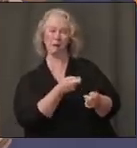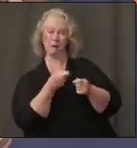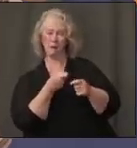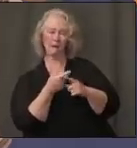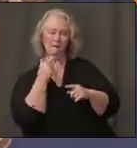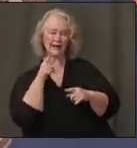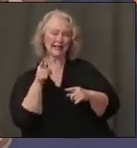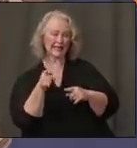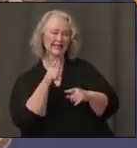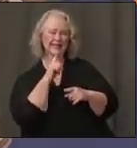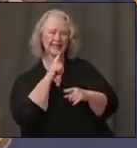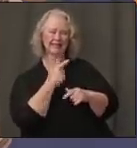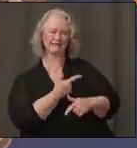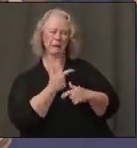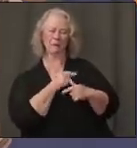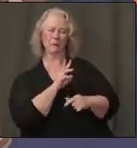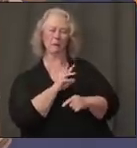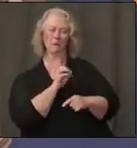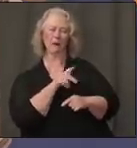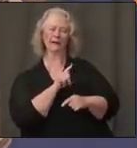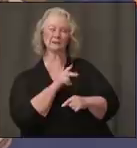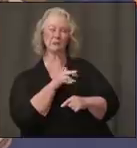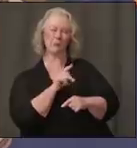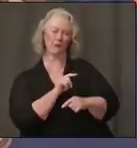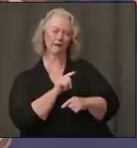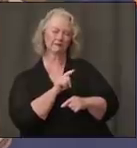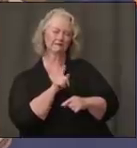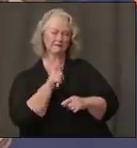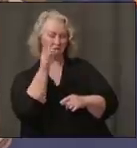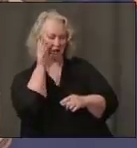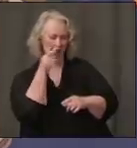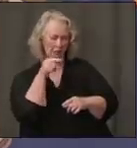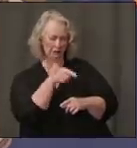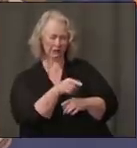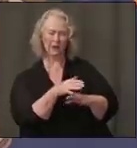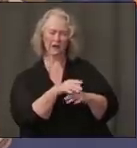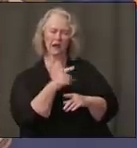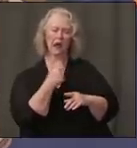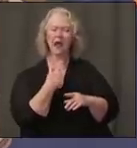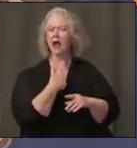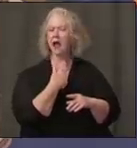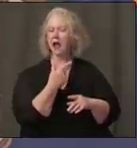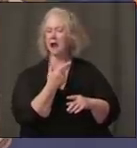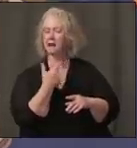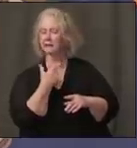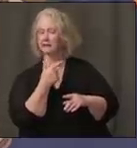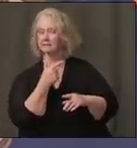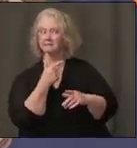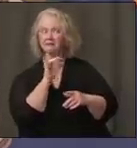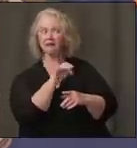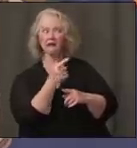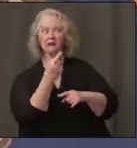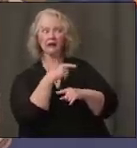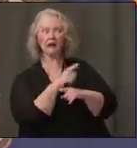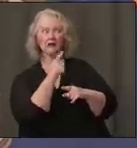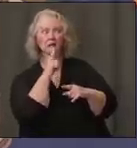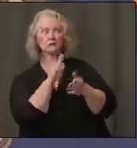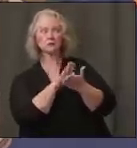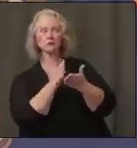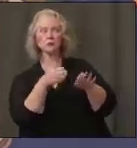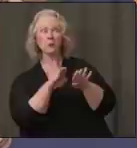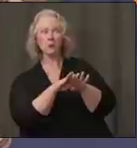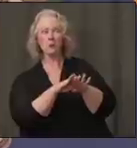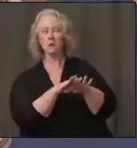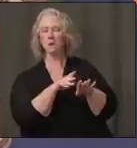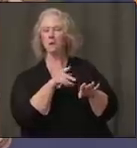Westport, and I think I gave him a call probably, Scott, on the day that we announced that schools had to close down, and he started paying